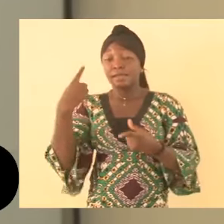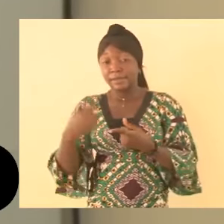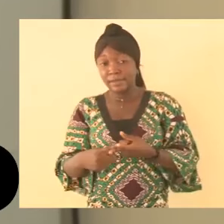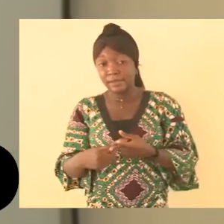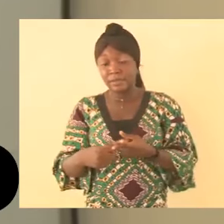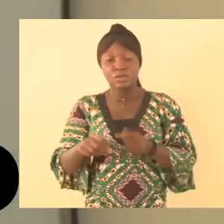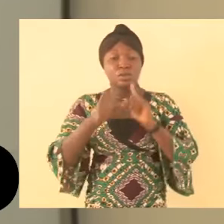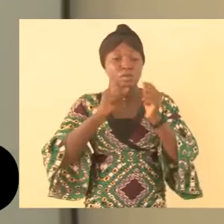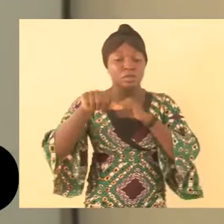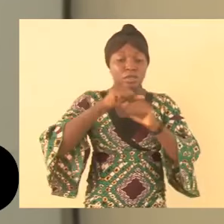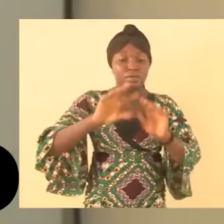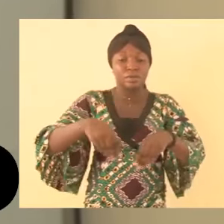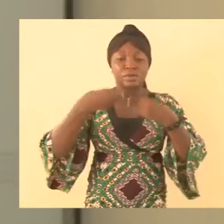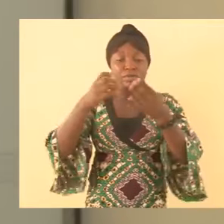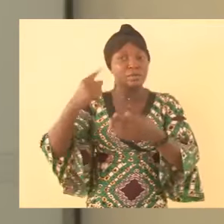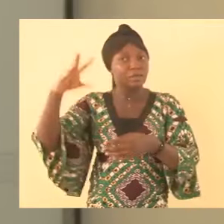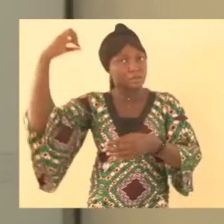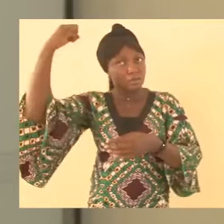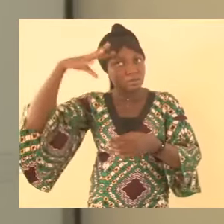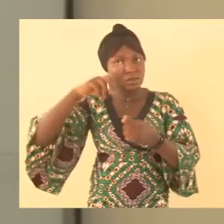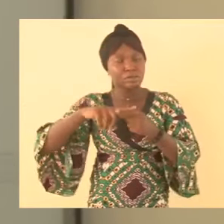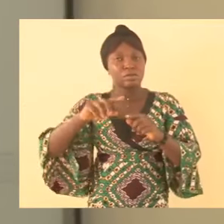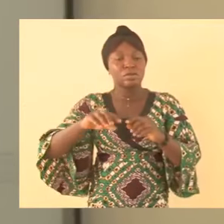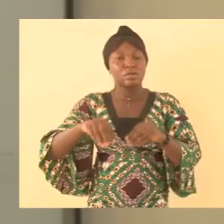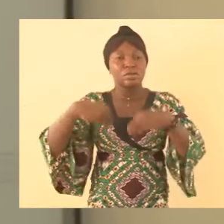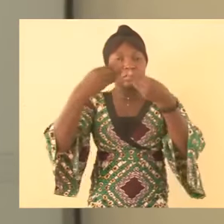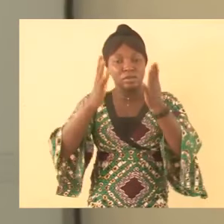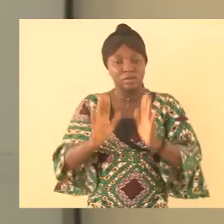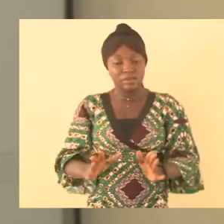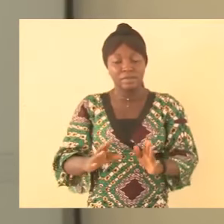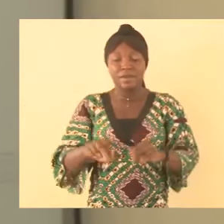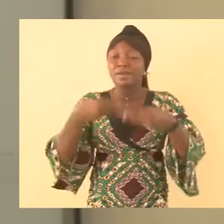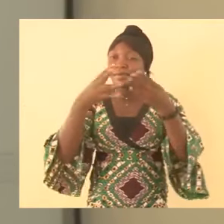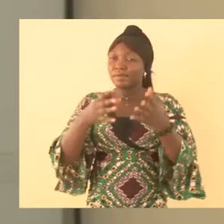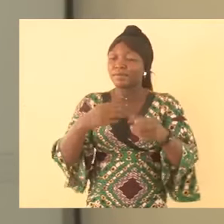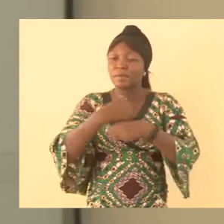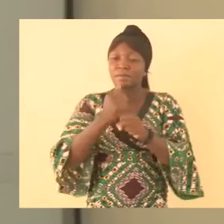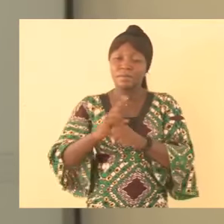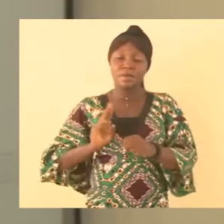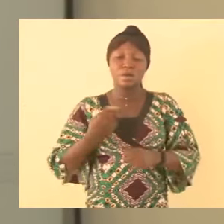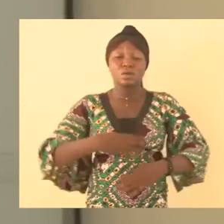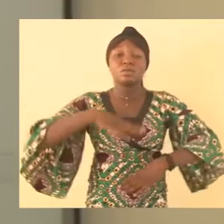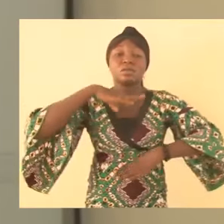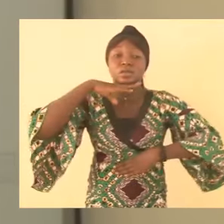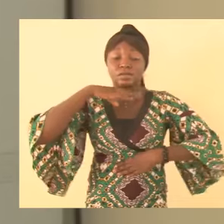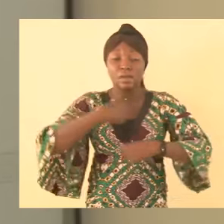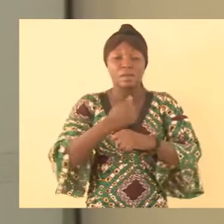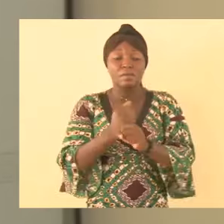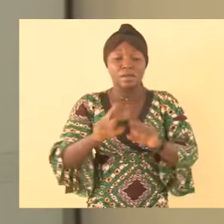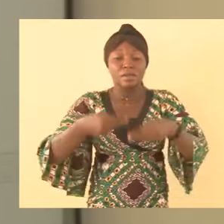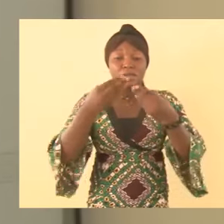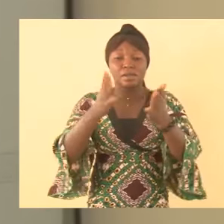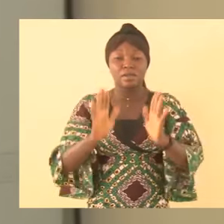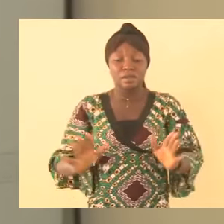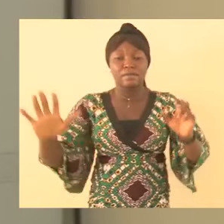then, talking about giving liberates the soul of the giver. Giving makes us satisfied. It makes